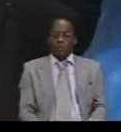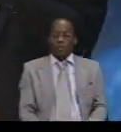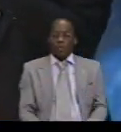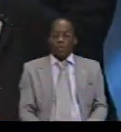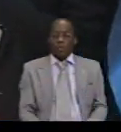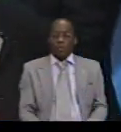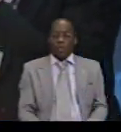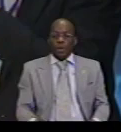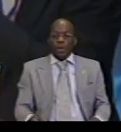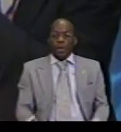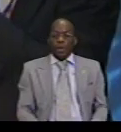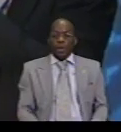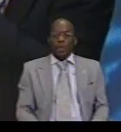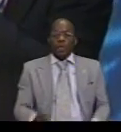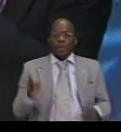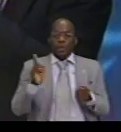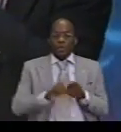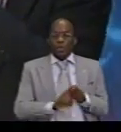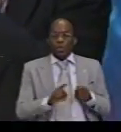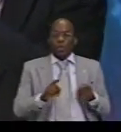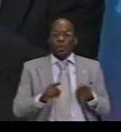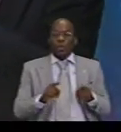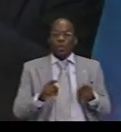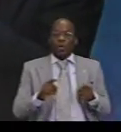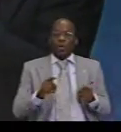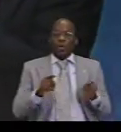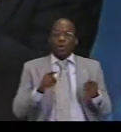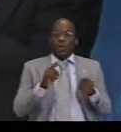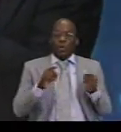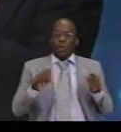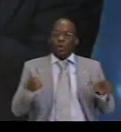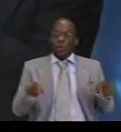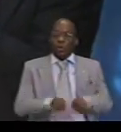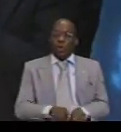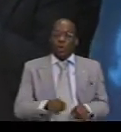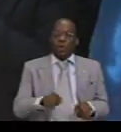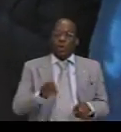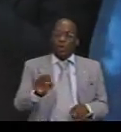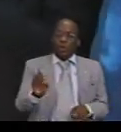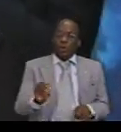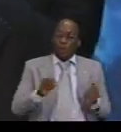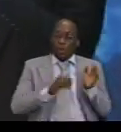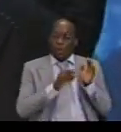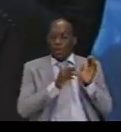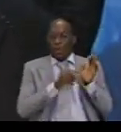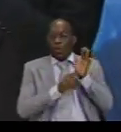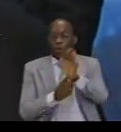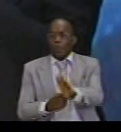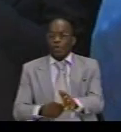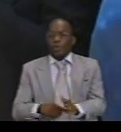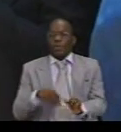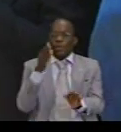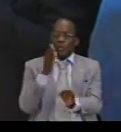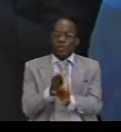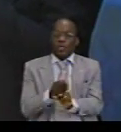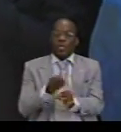So manifest faith in the word of God. In everything that the man of God will tell